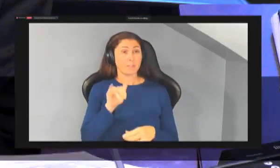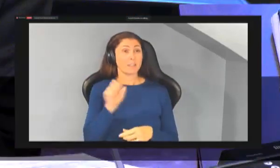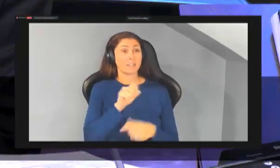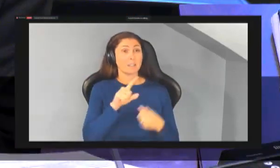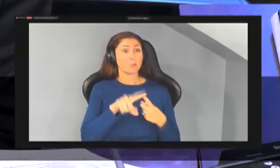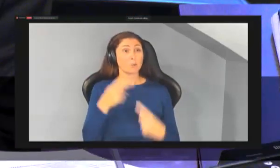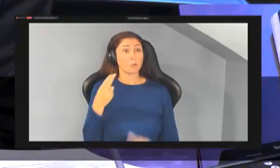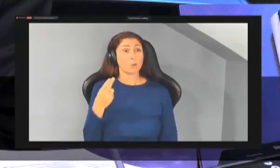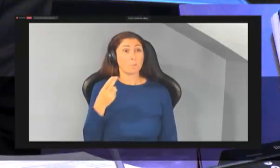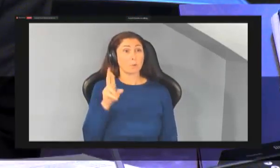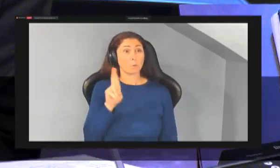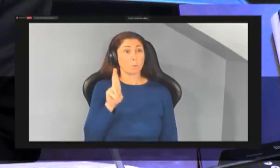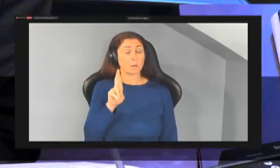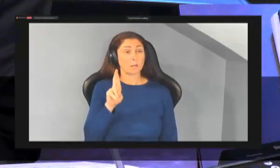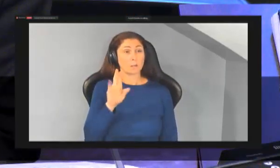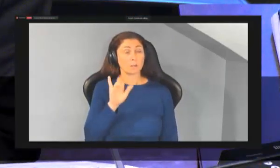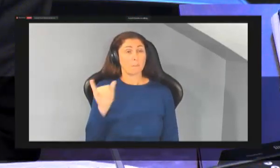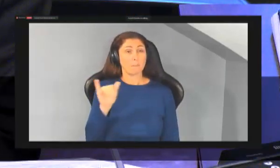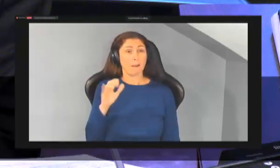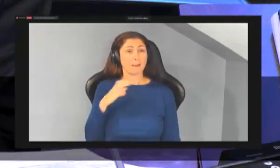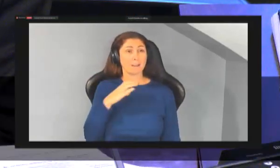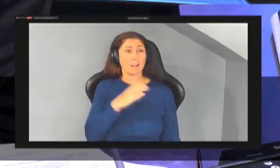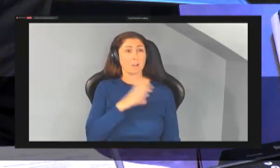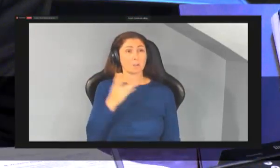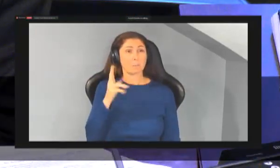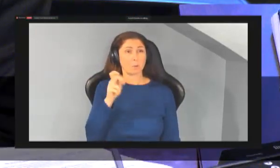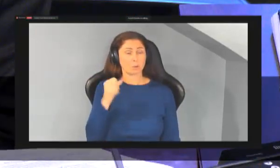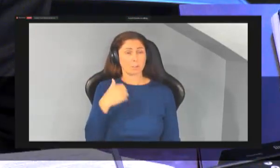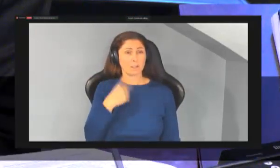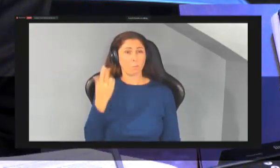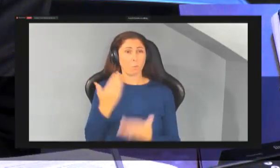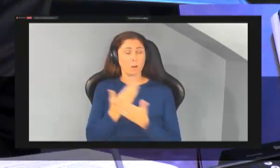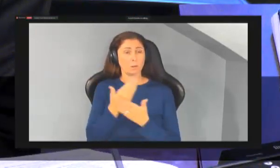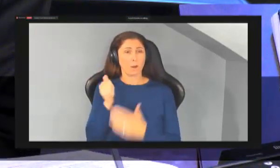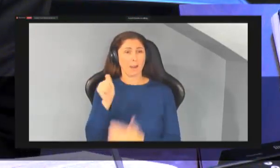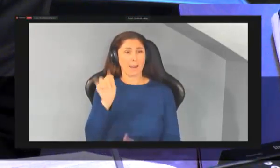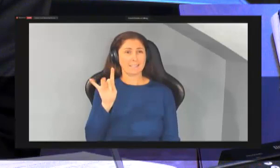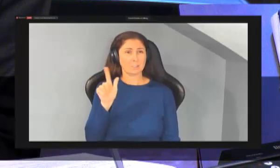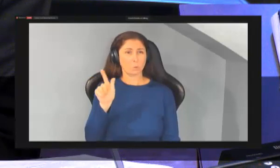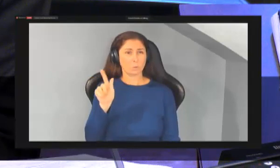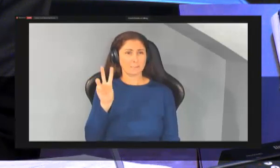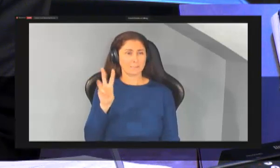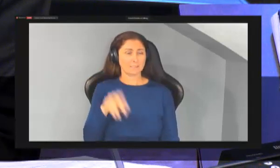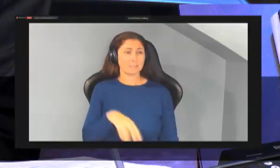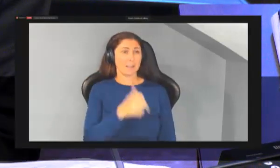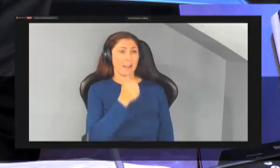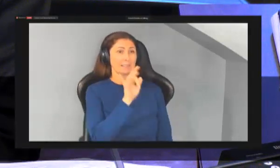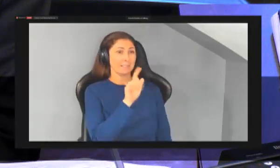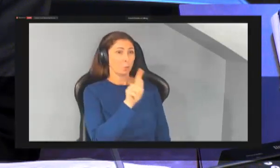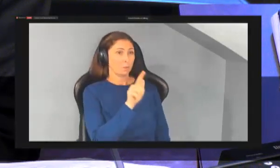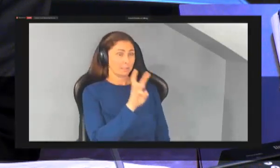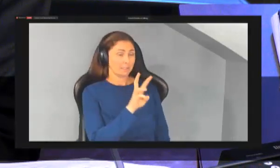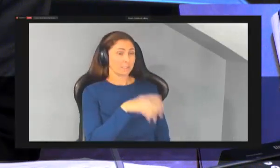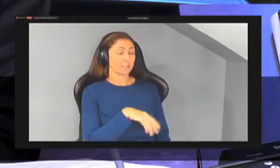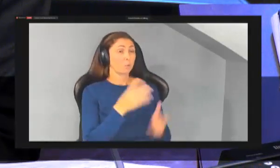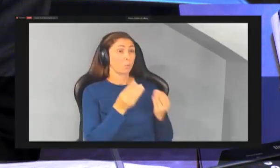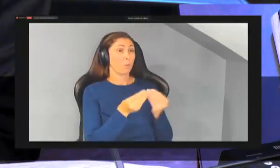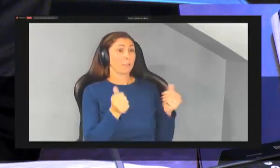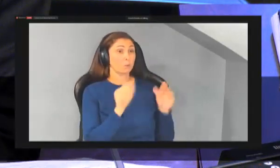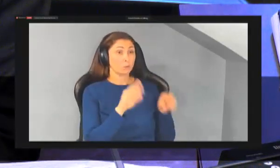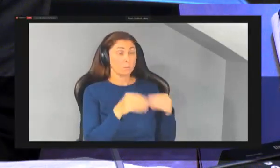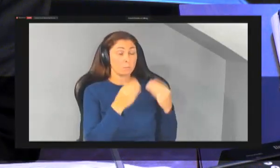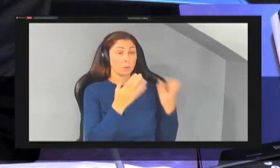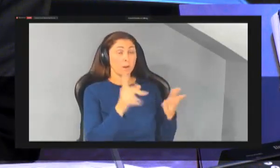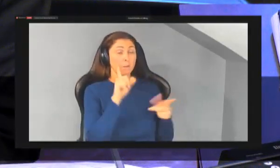Resources Committee, chaired by Councilman Burgess. We have one new paper, Bill 1826. Bill 1826, resolution providing for a